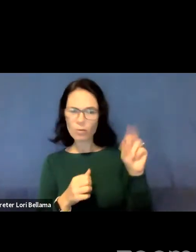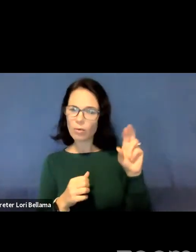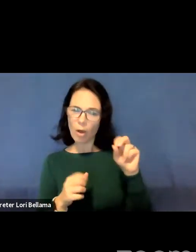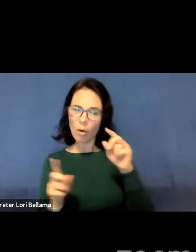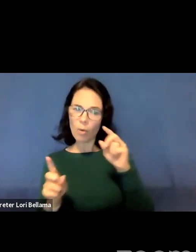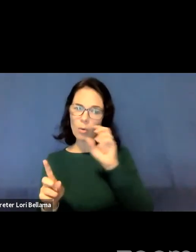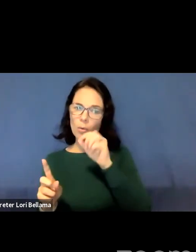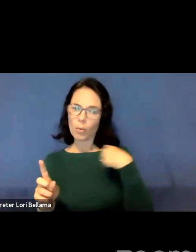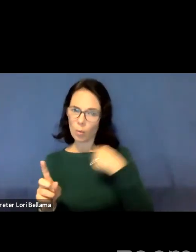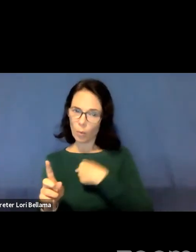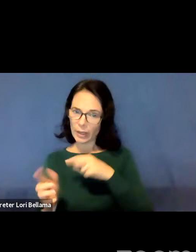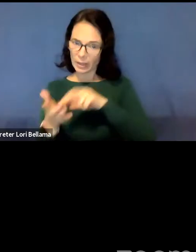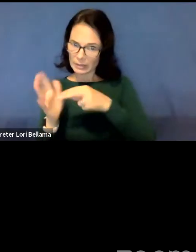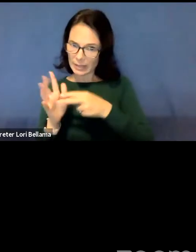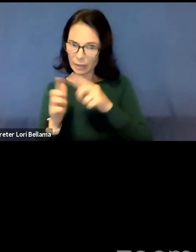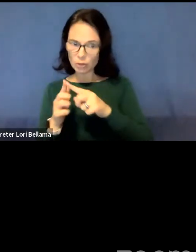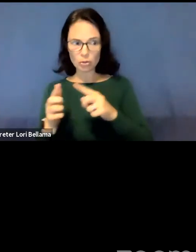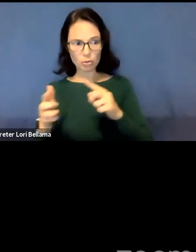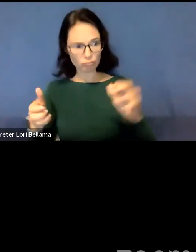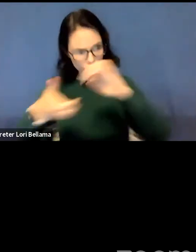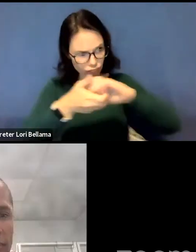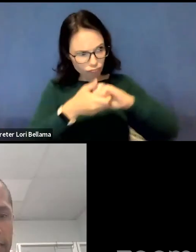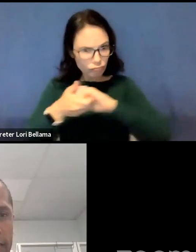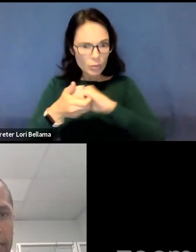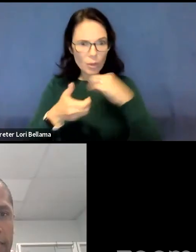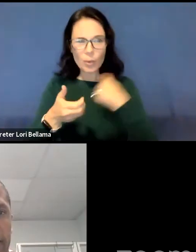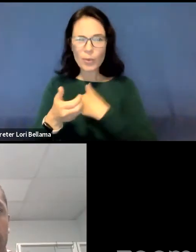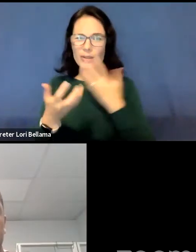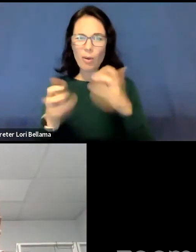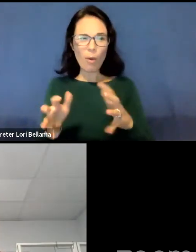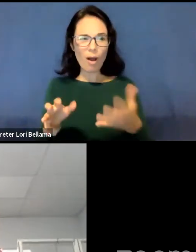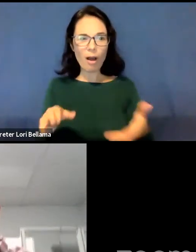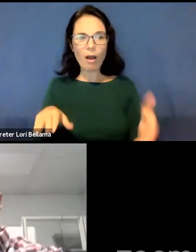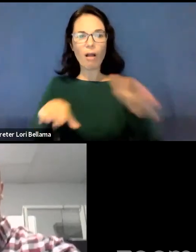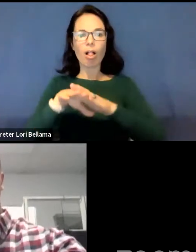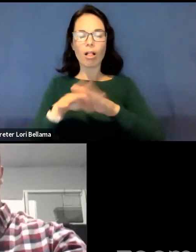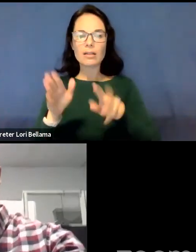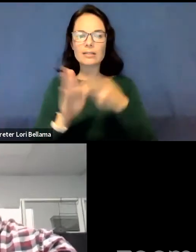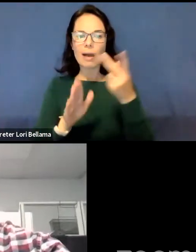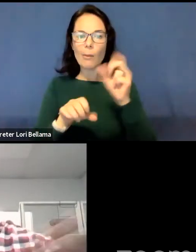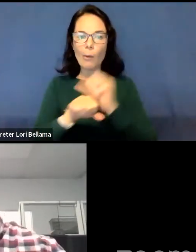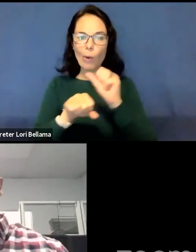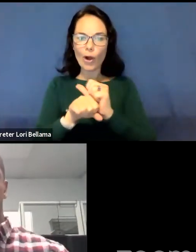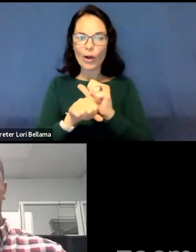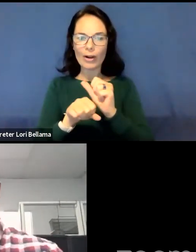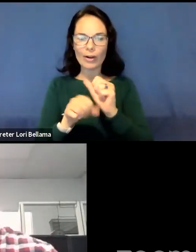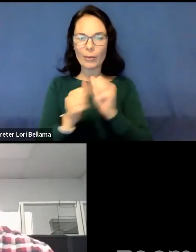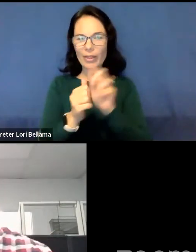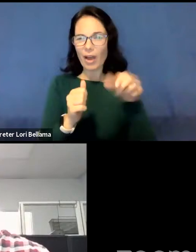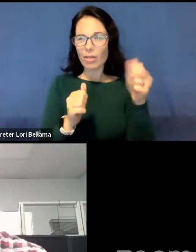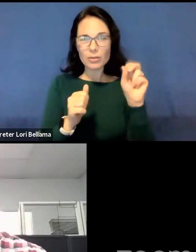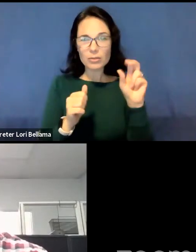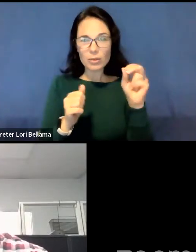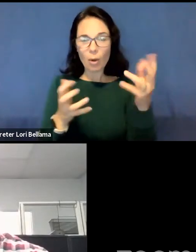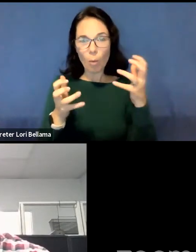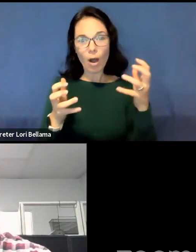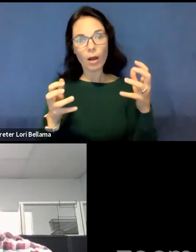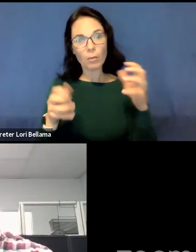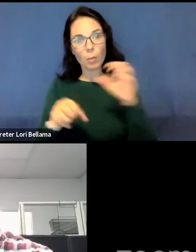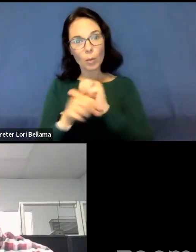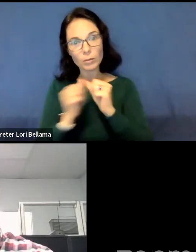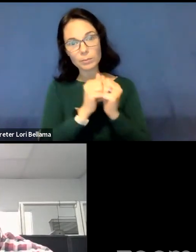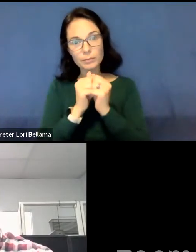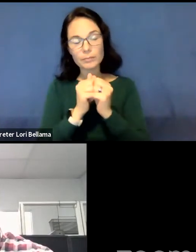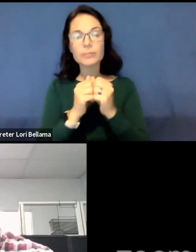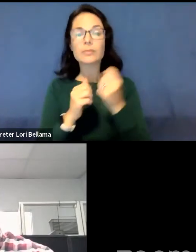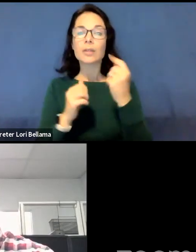groups. We don't want to duplicate any efforts. We want to complement each other. And I will point out that, equity work and